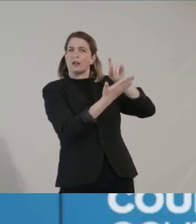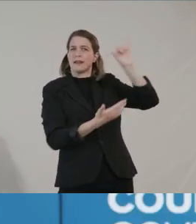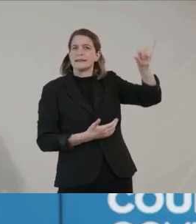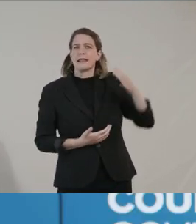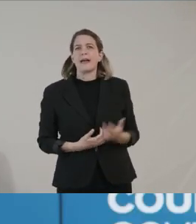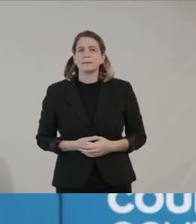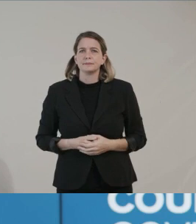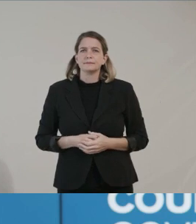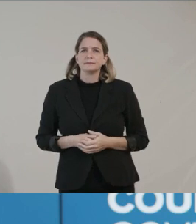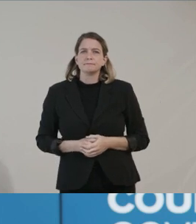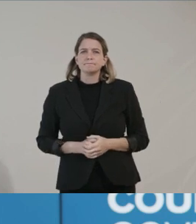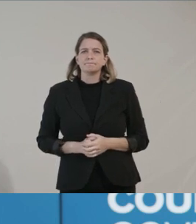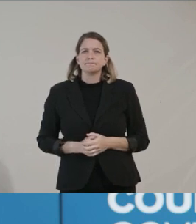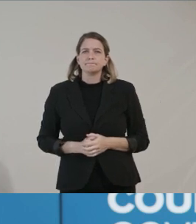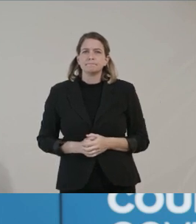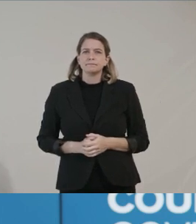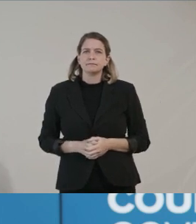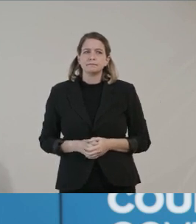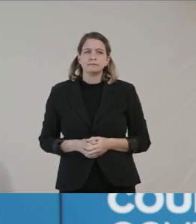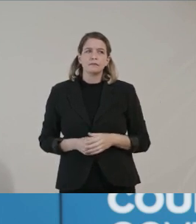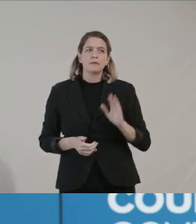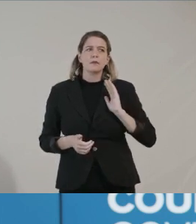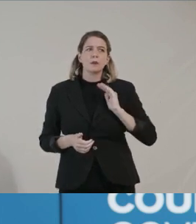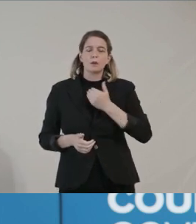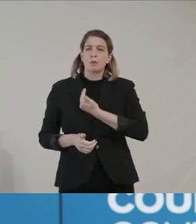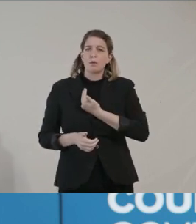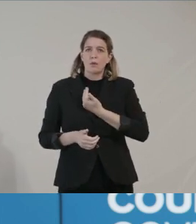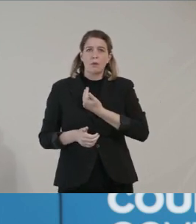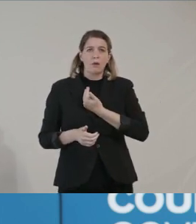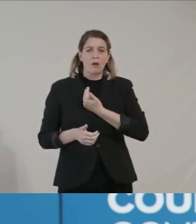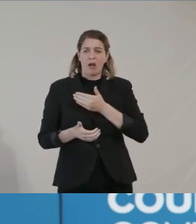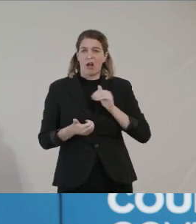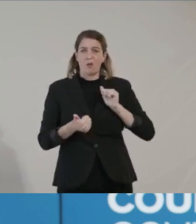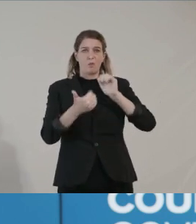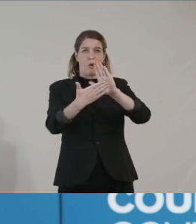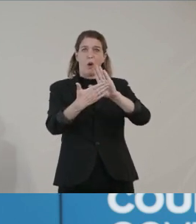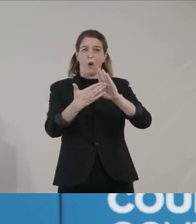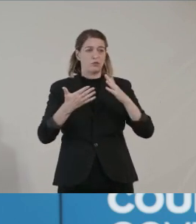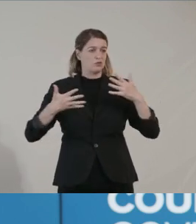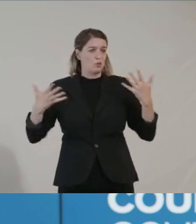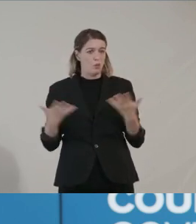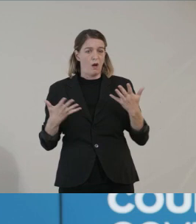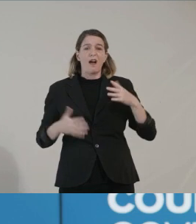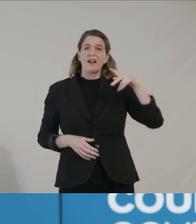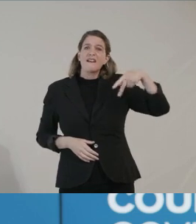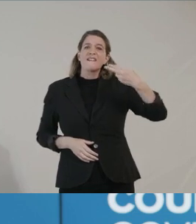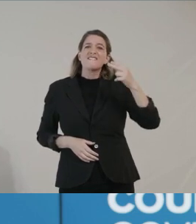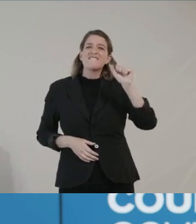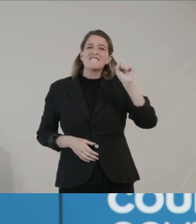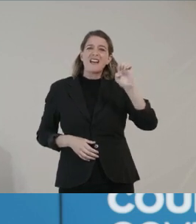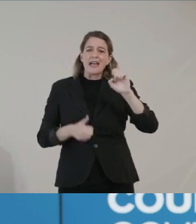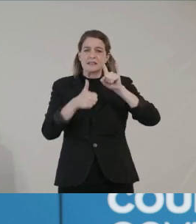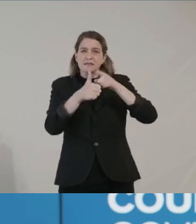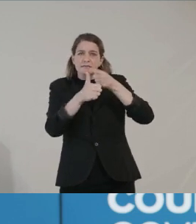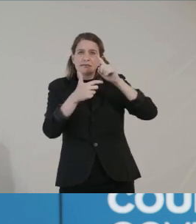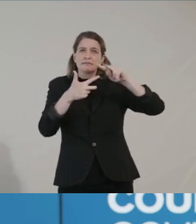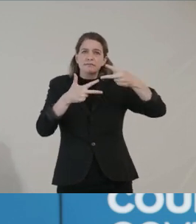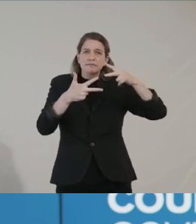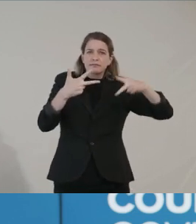So our approach going forward will be phased. It'll be based on up-to-date data